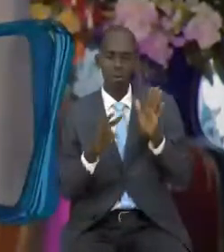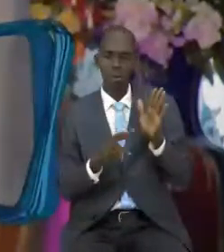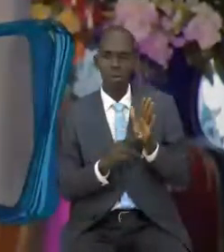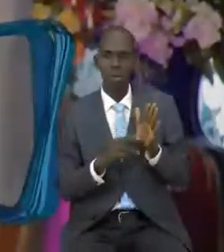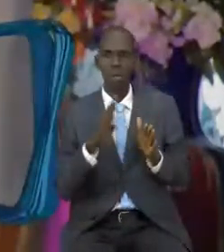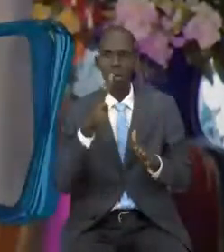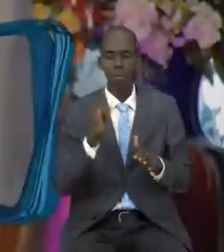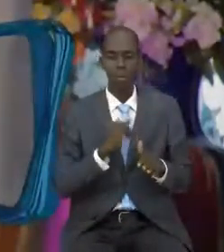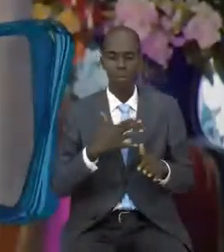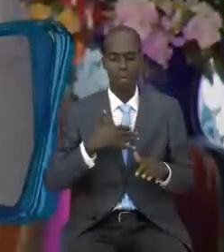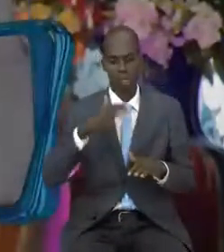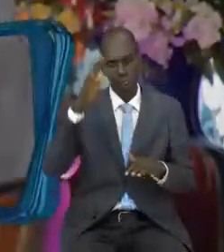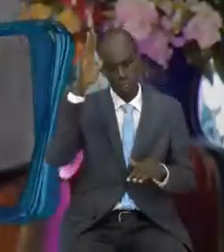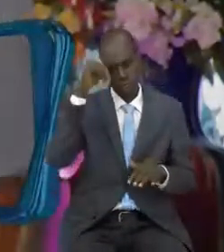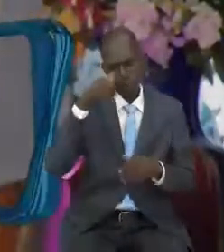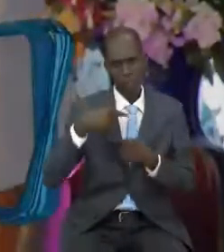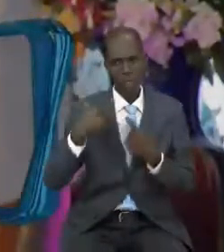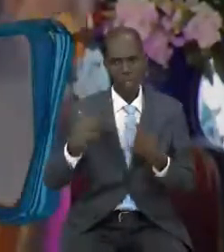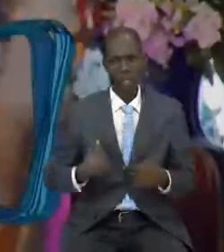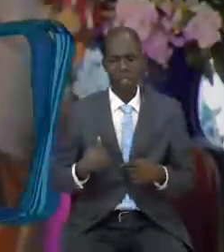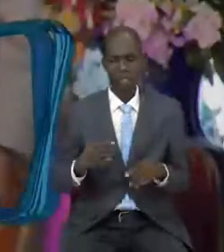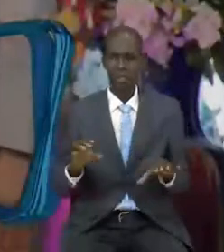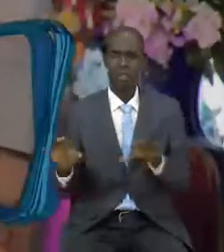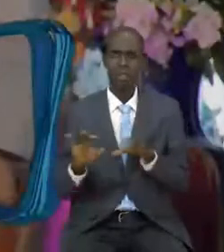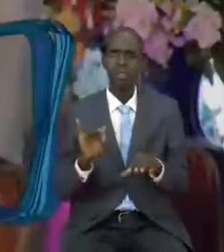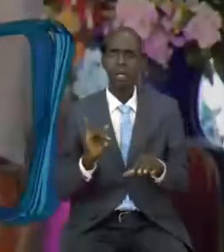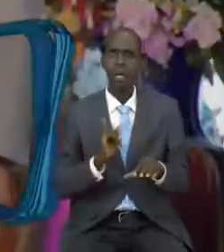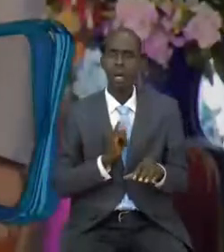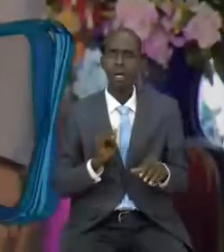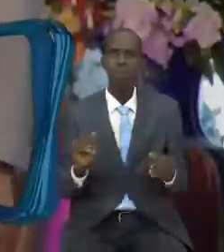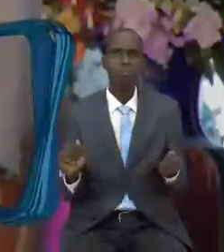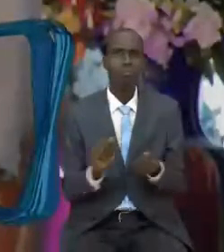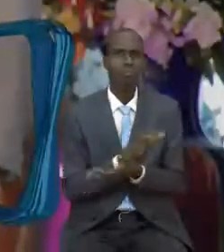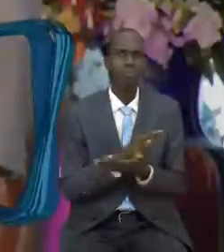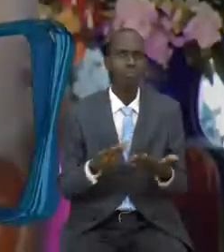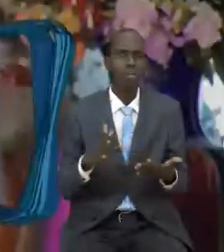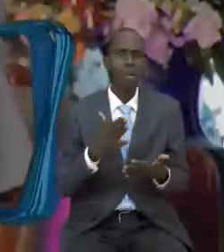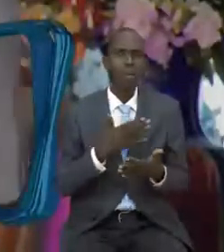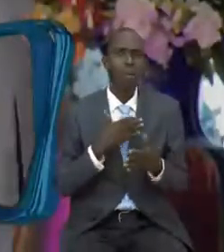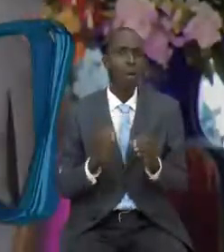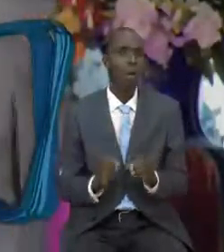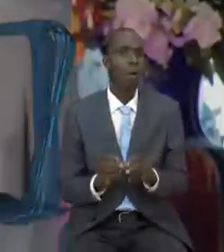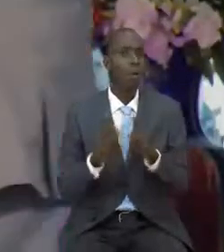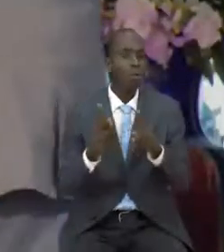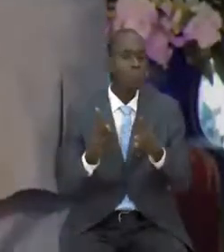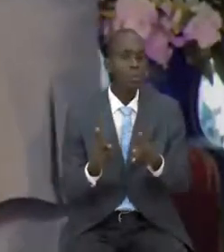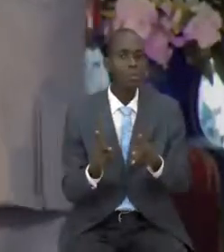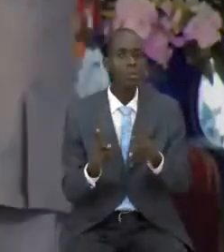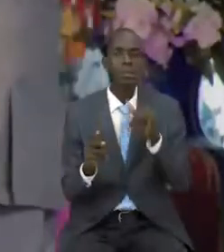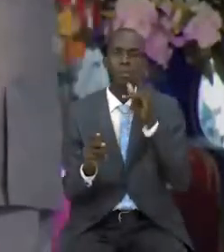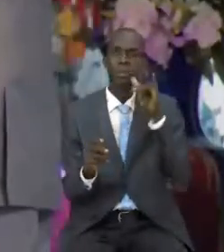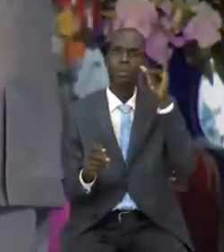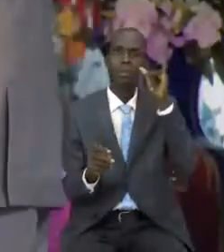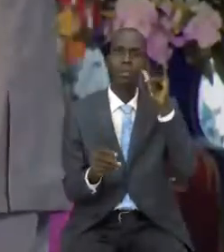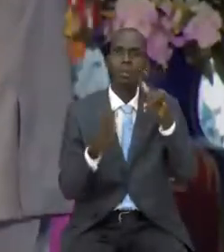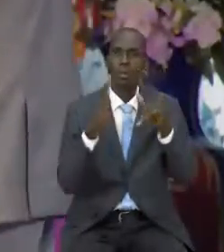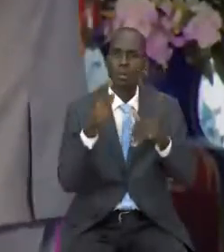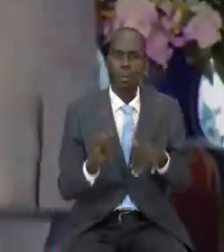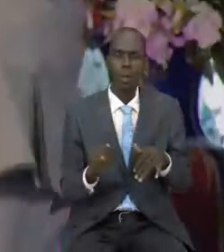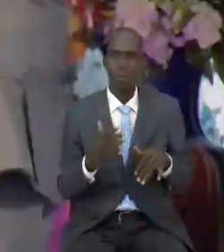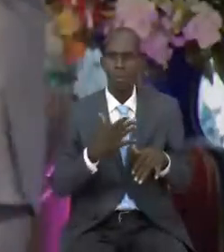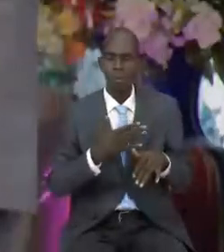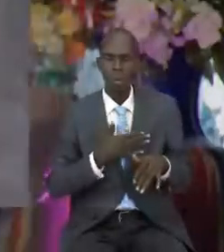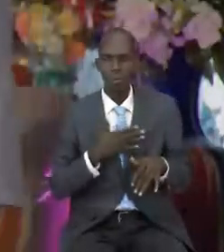heart? Did I spoil my chances yesterday by being rigid, my